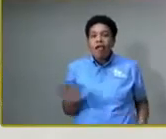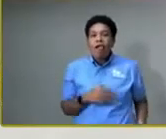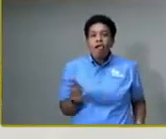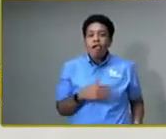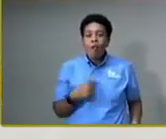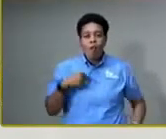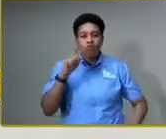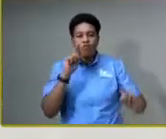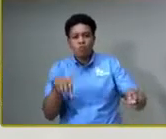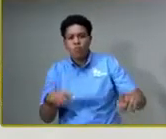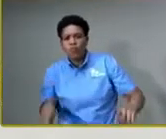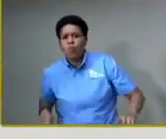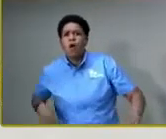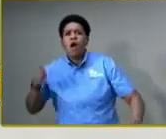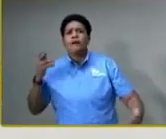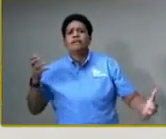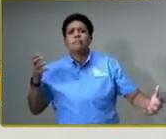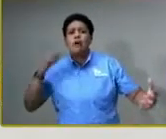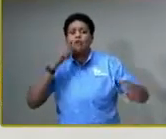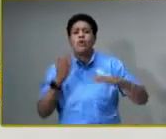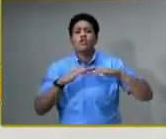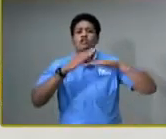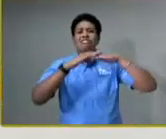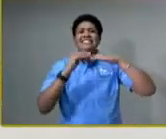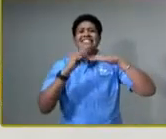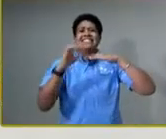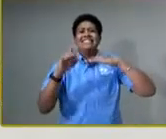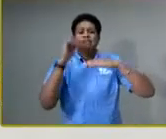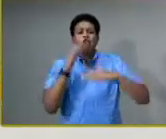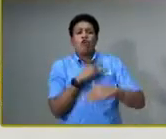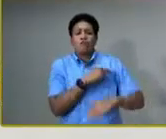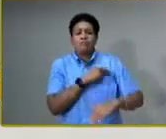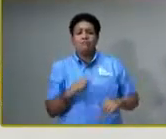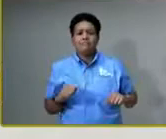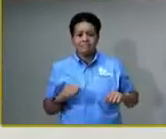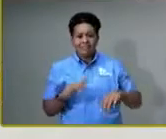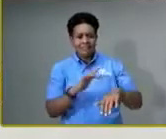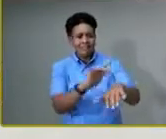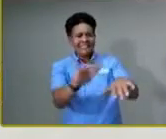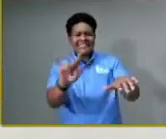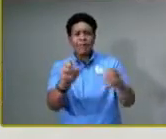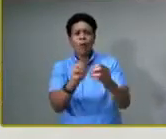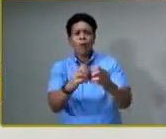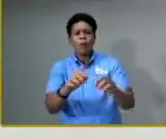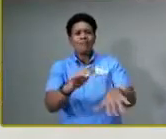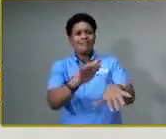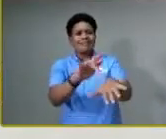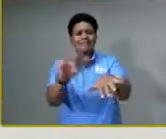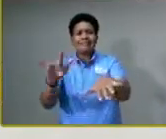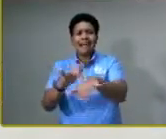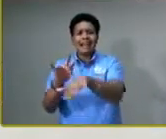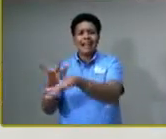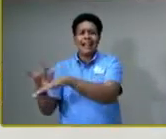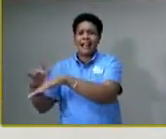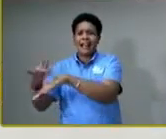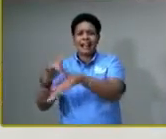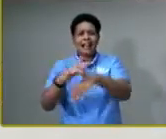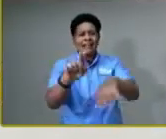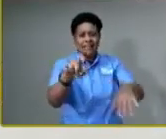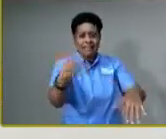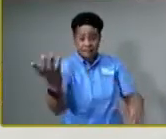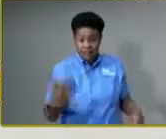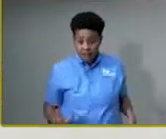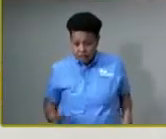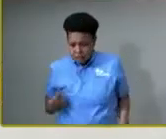or increasing demand for hospital space. So as a ministry, we have consulted with our team on the ground and have put the following plans